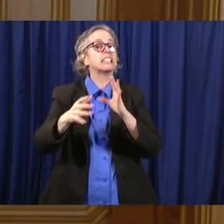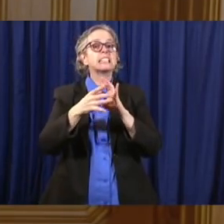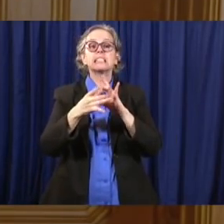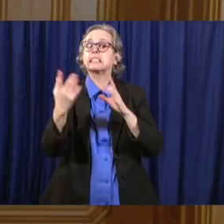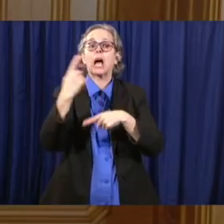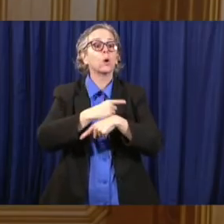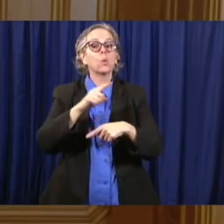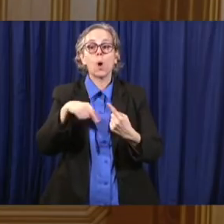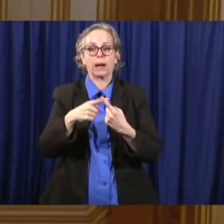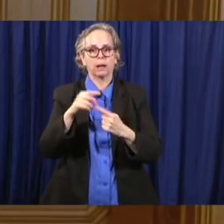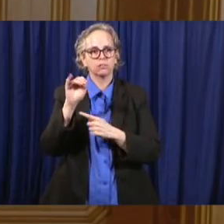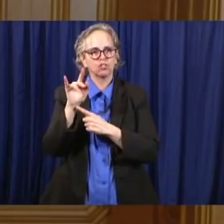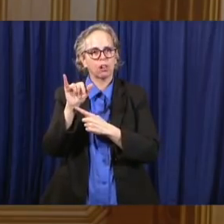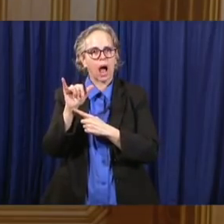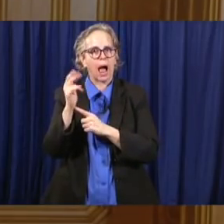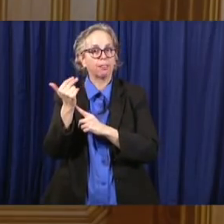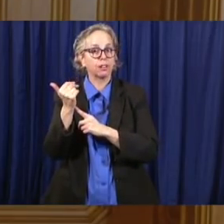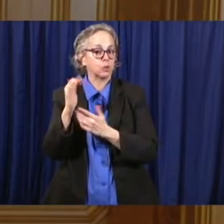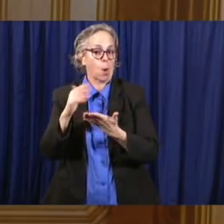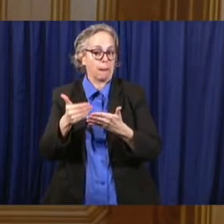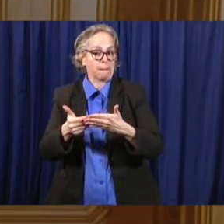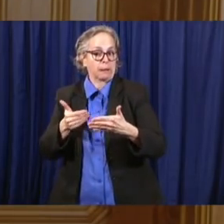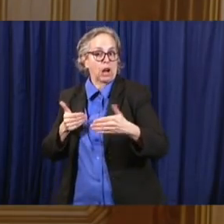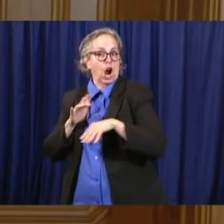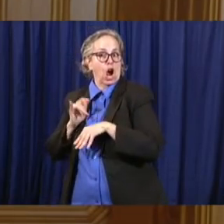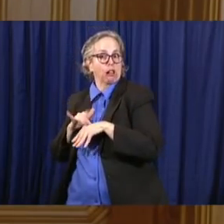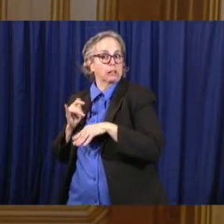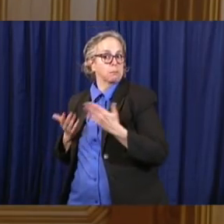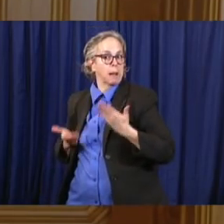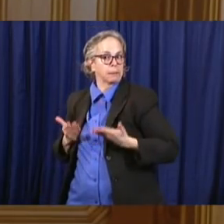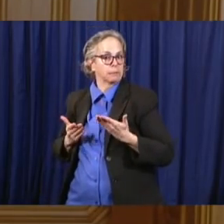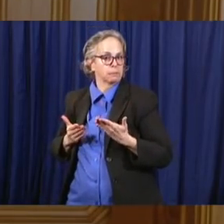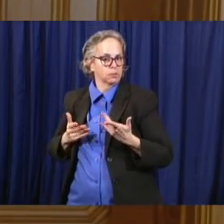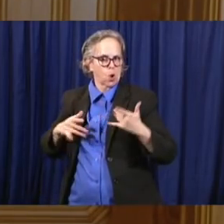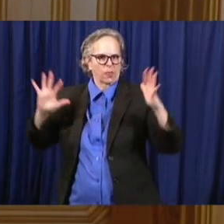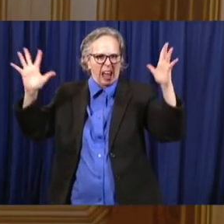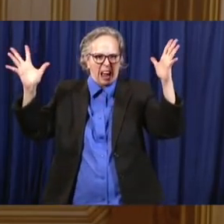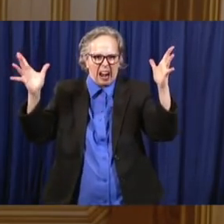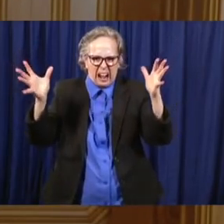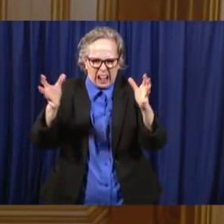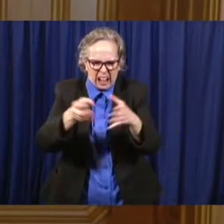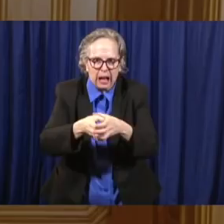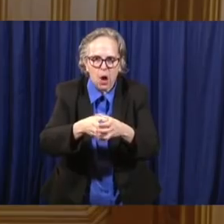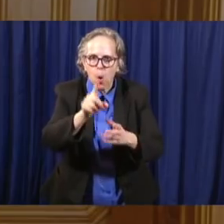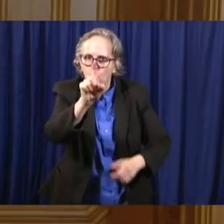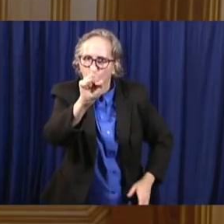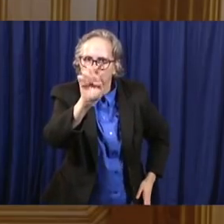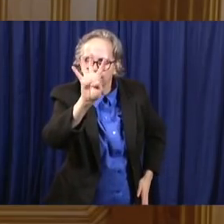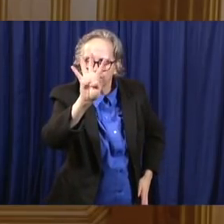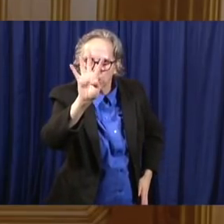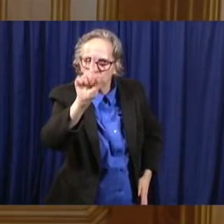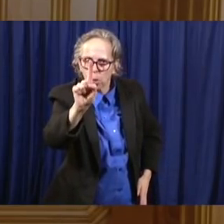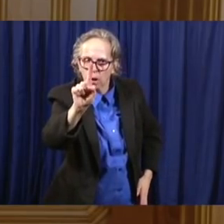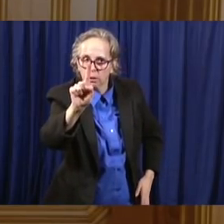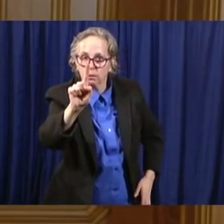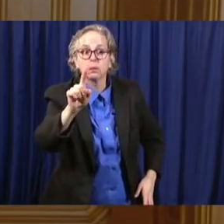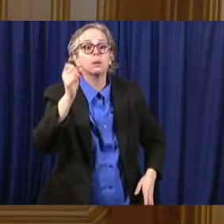Now, these 141 inmates are all in our minimum security